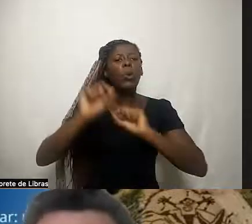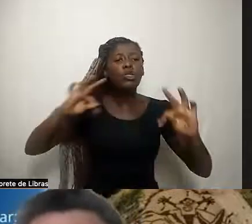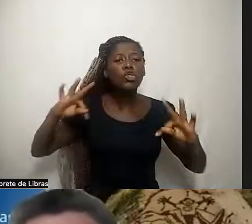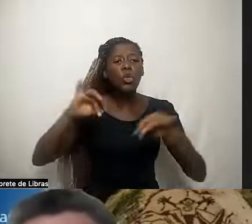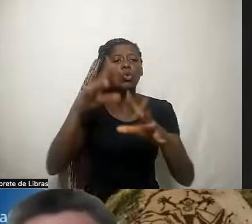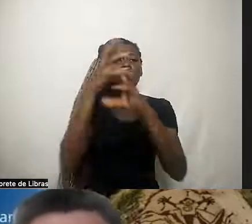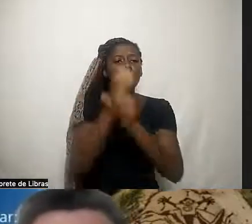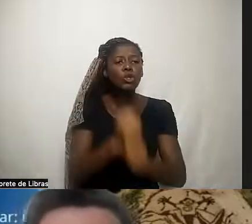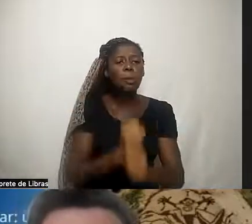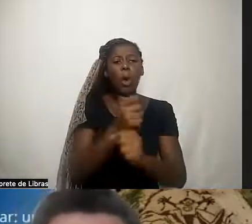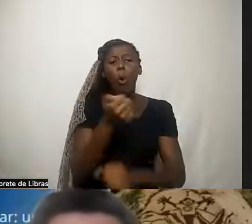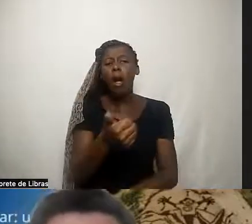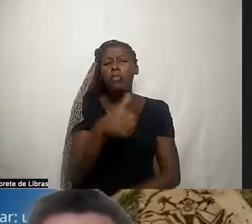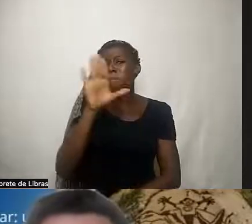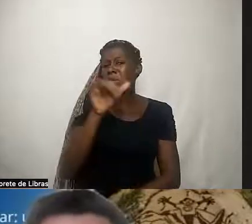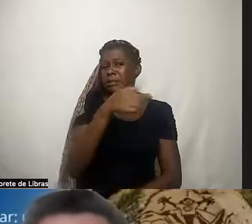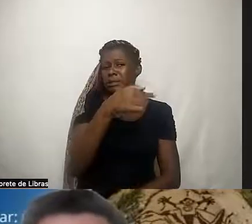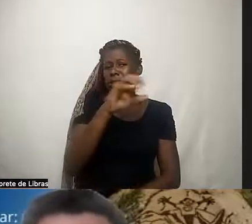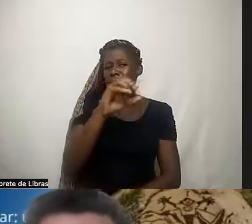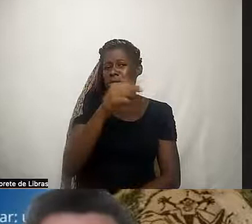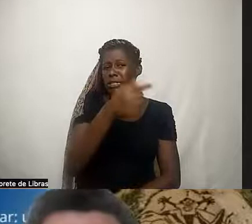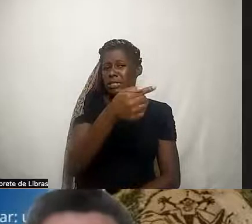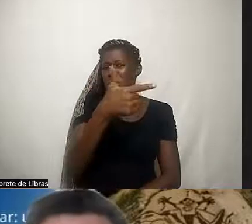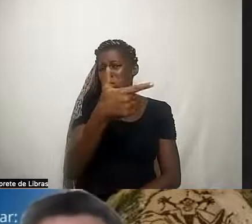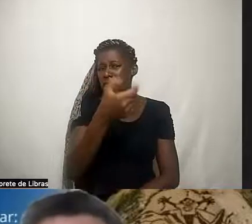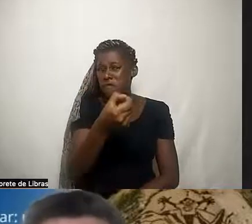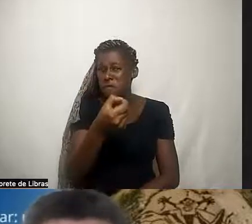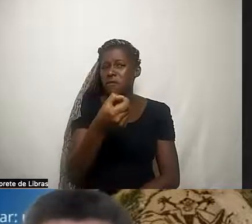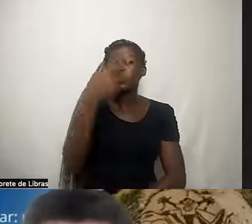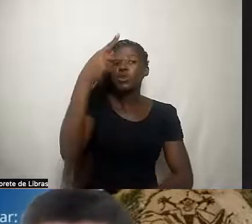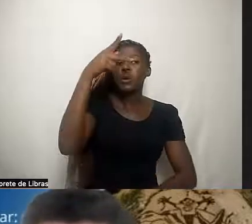And as a whole, there were more than 700